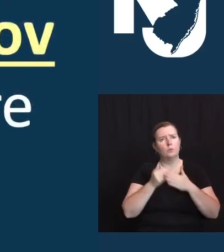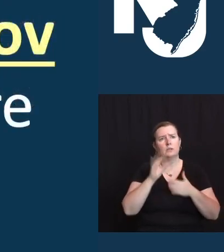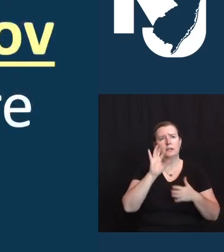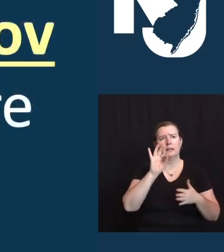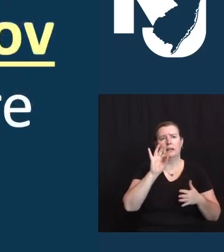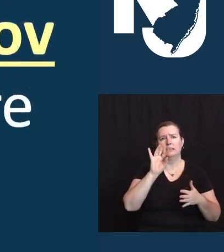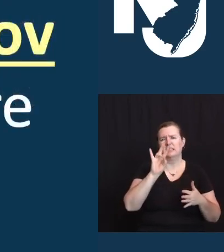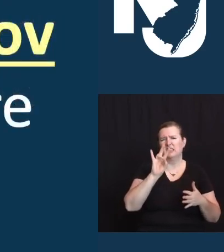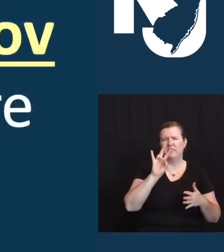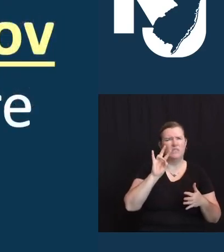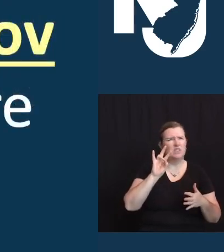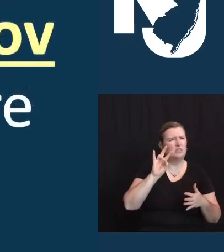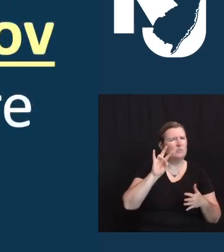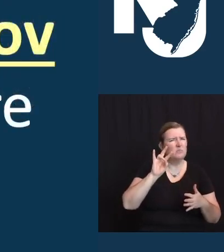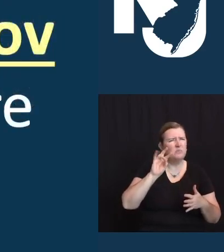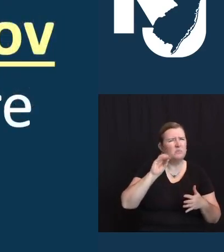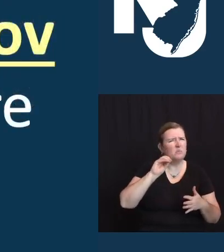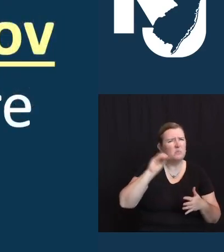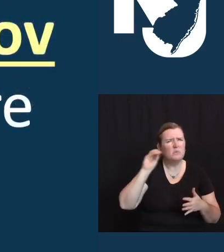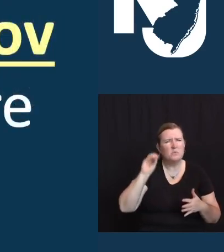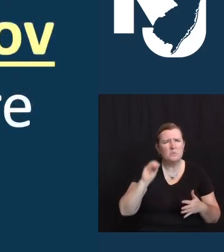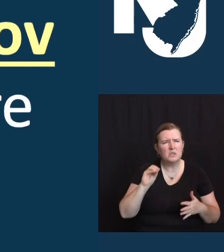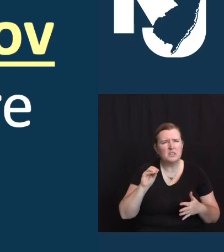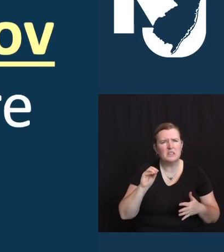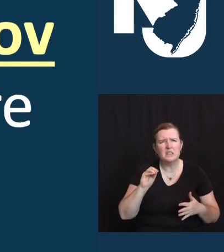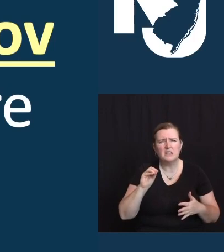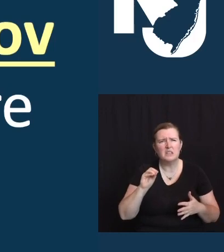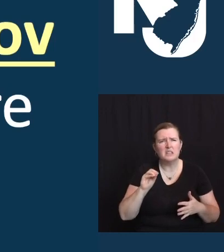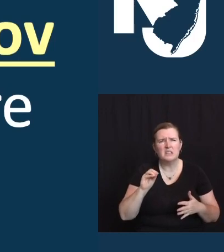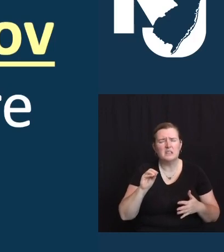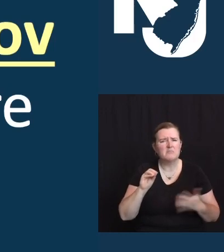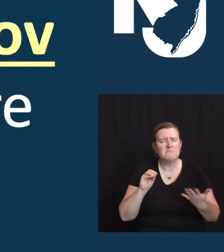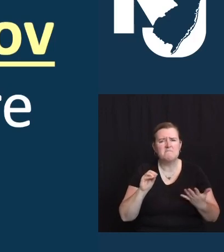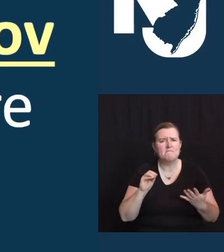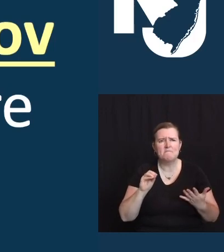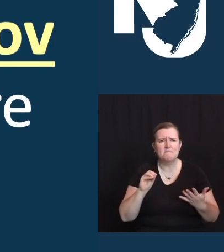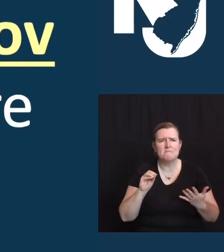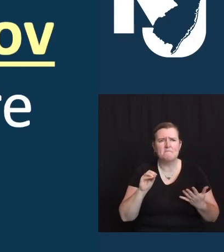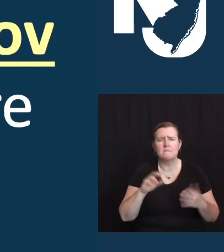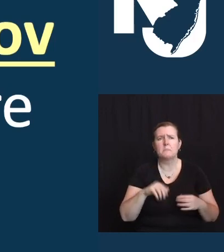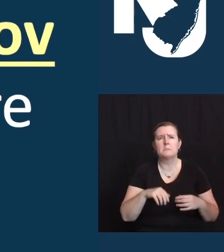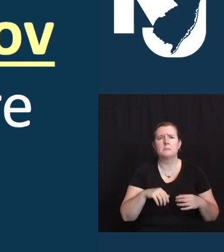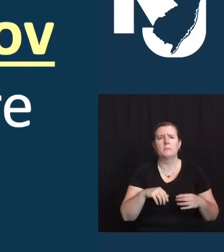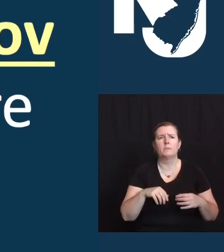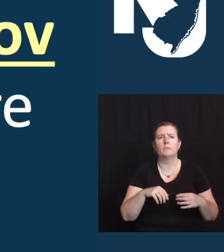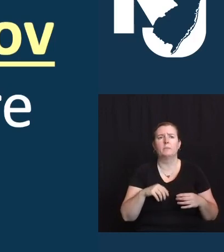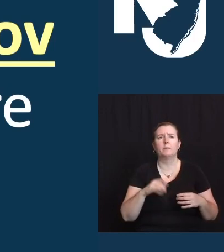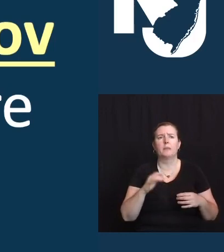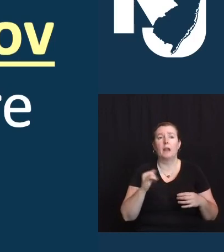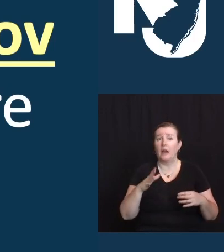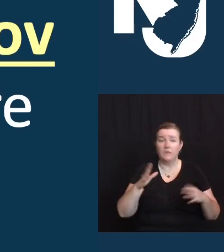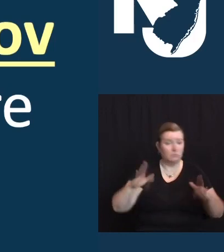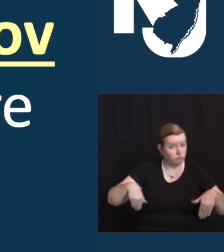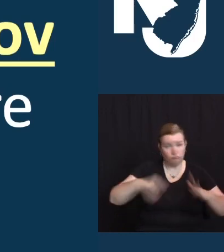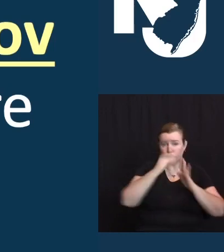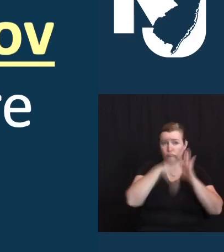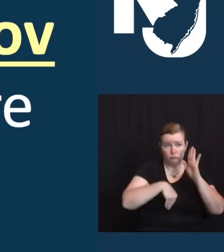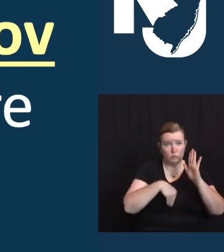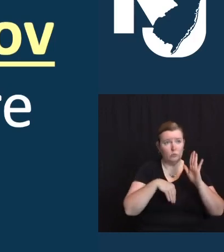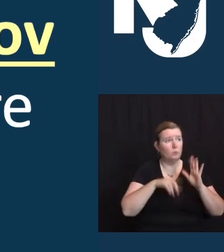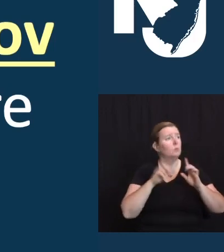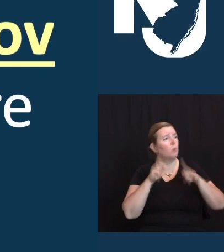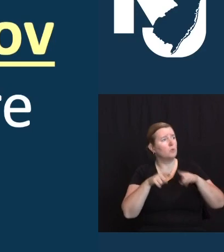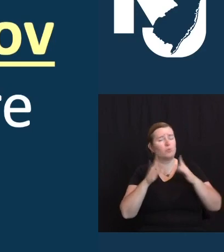so if you've not yet done so, take a moment to go to 2020census.gov and get counted. And the more people who